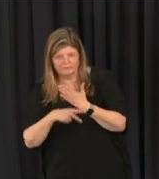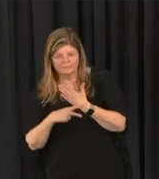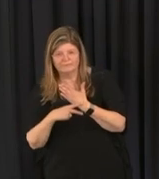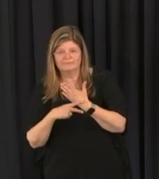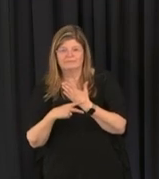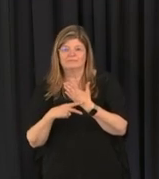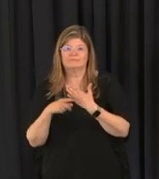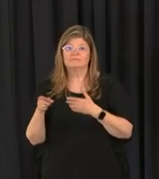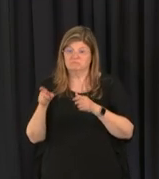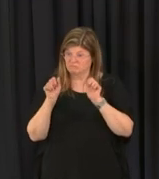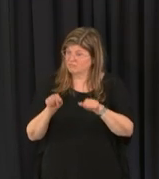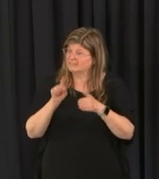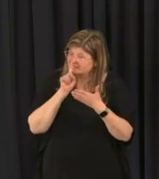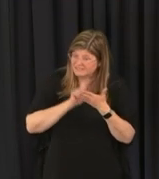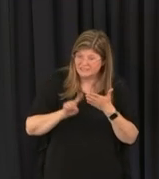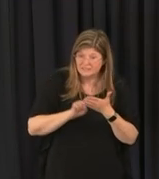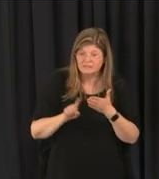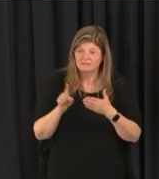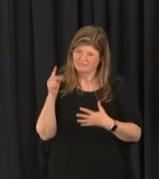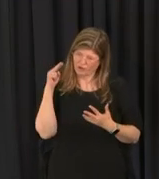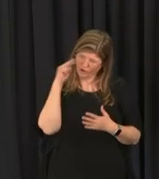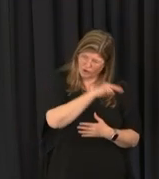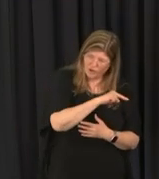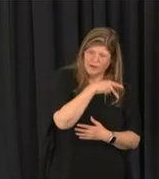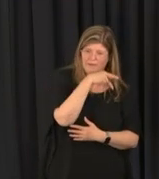can find out more by going to